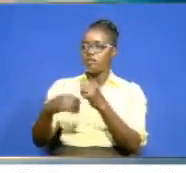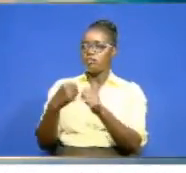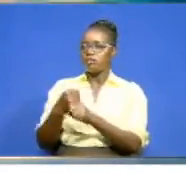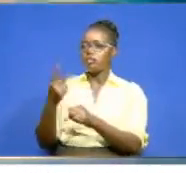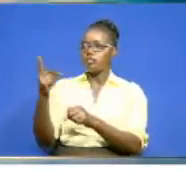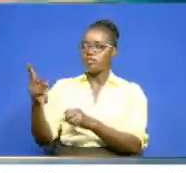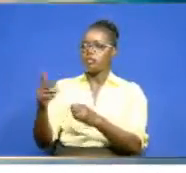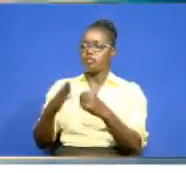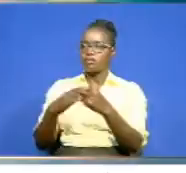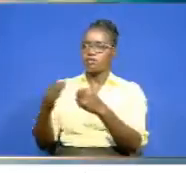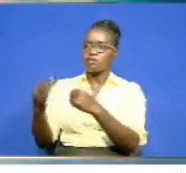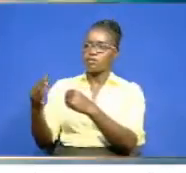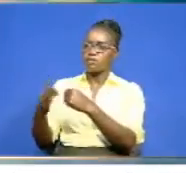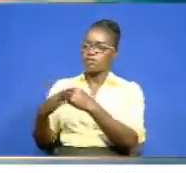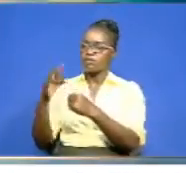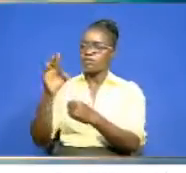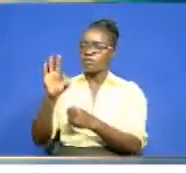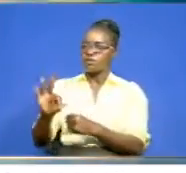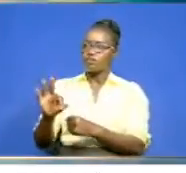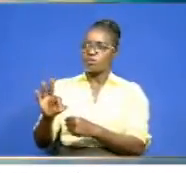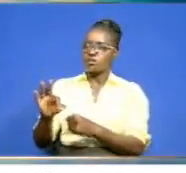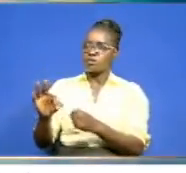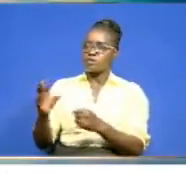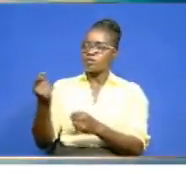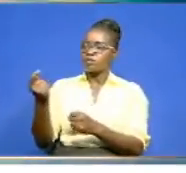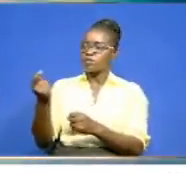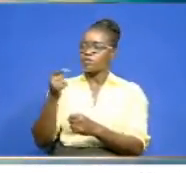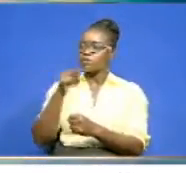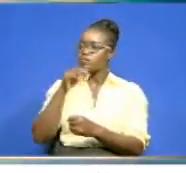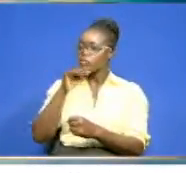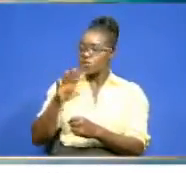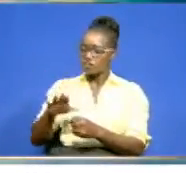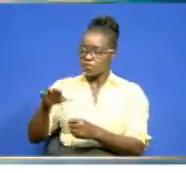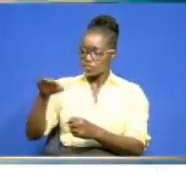was a small boy. I think I was 11 years.